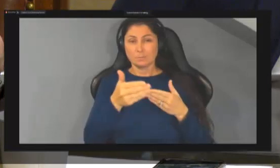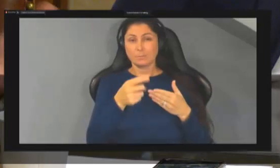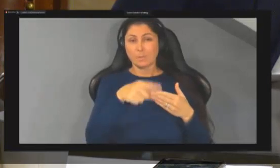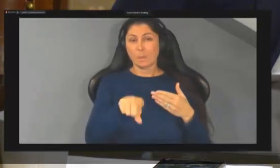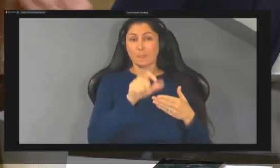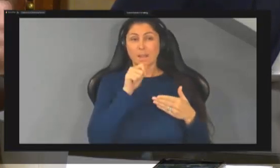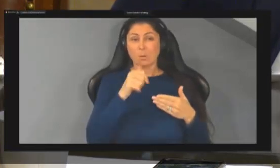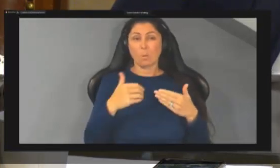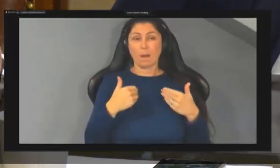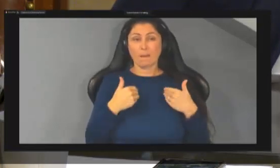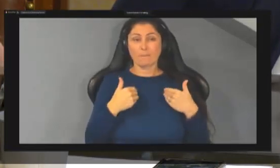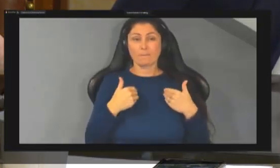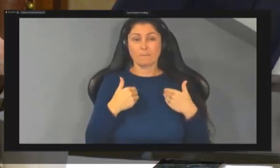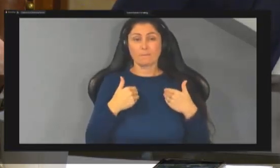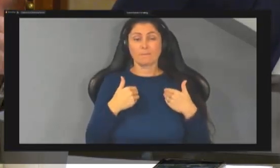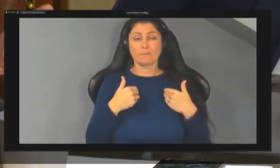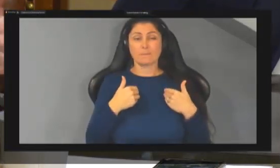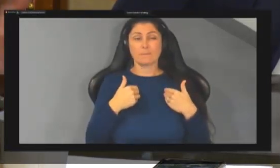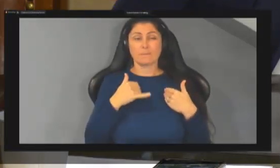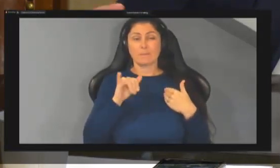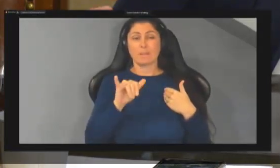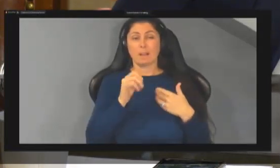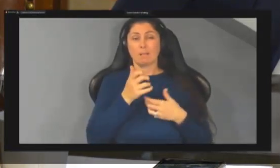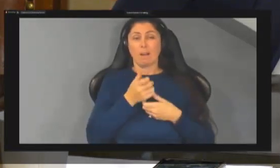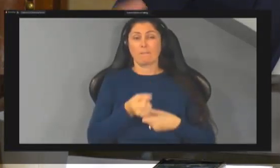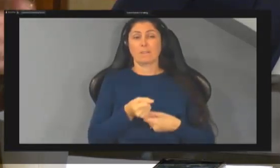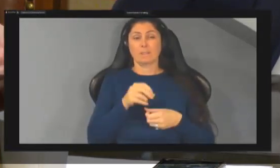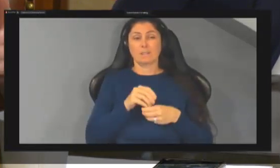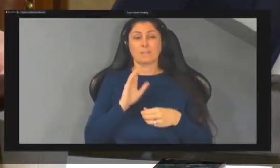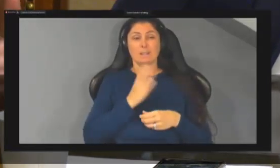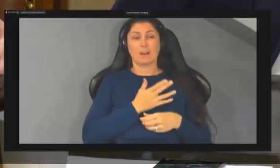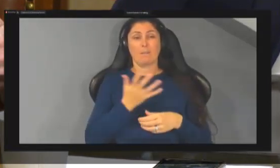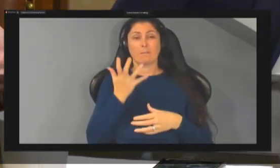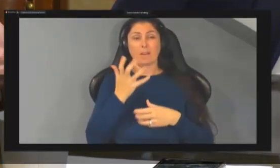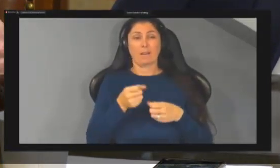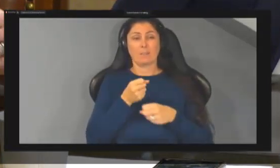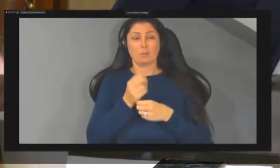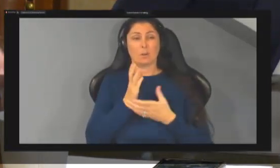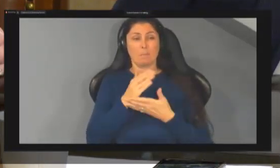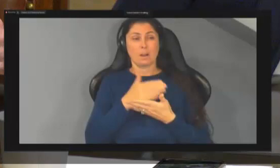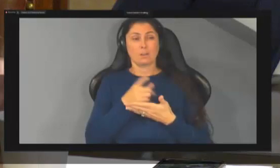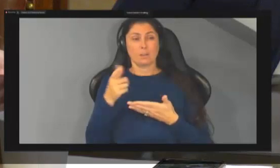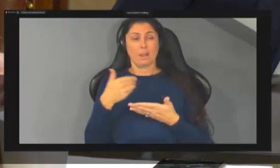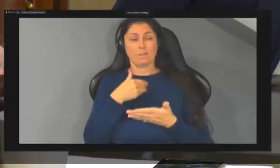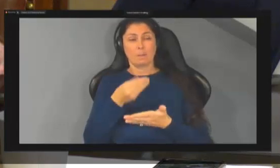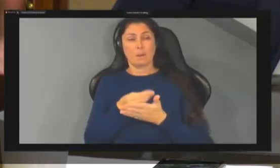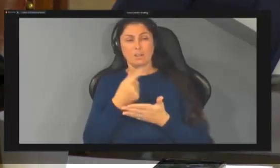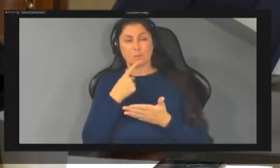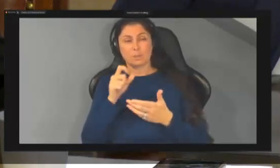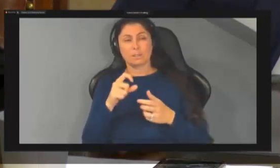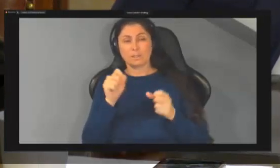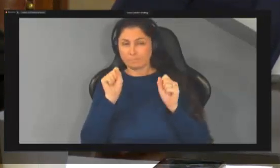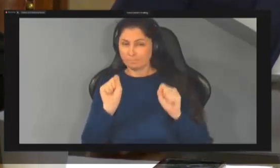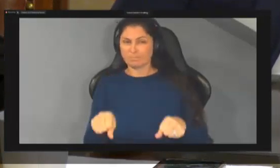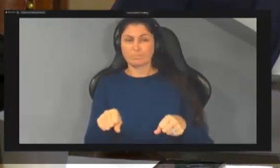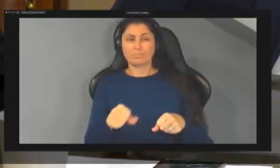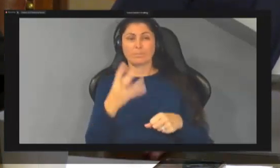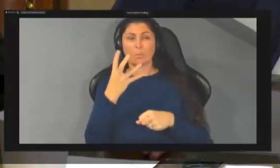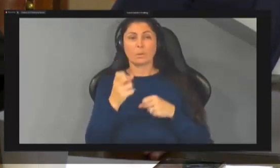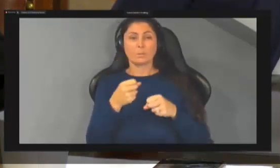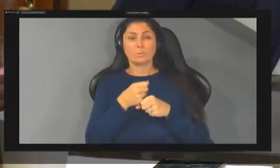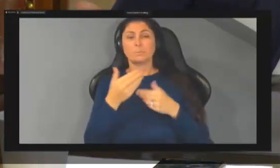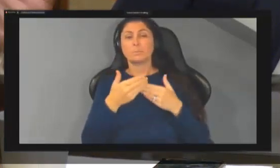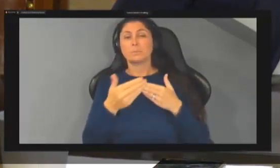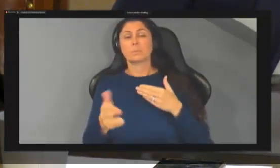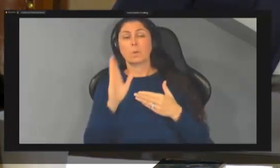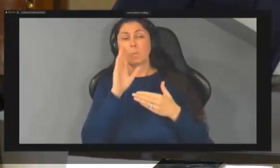the confidence in our five-year budget that they will have the funds to be able to say, yes, definitively, like 4 years from now, we will be paving